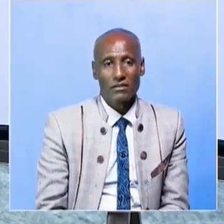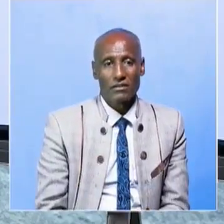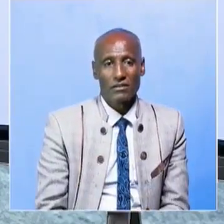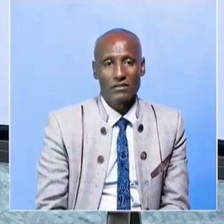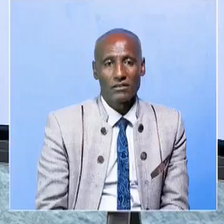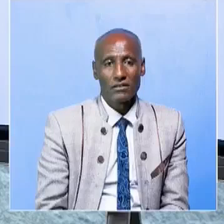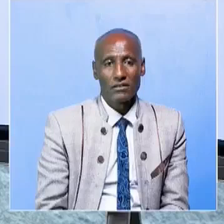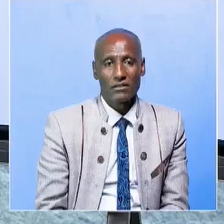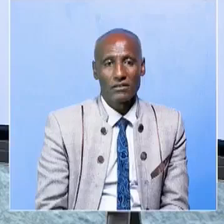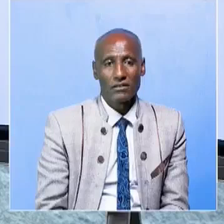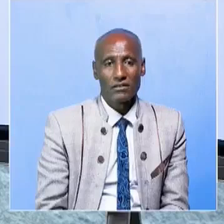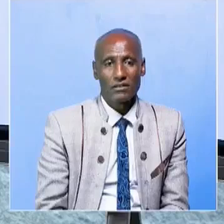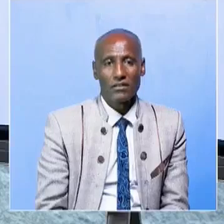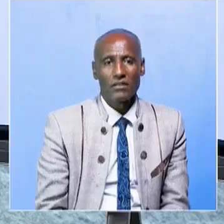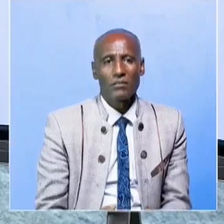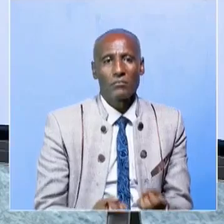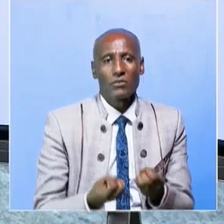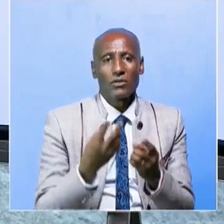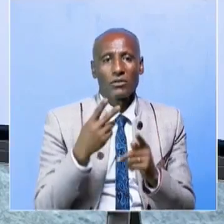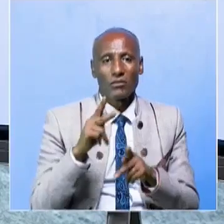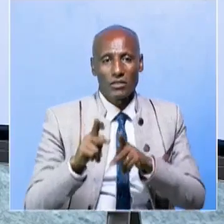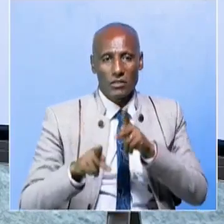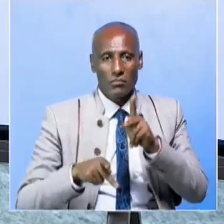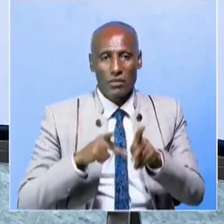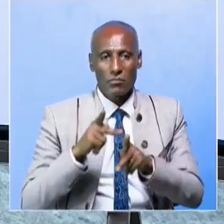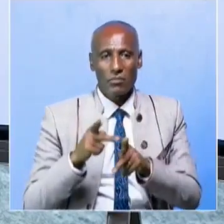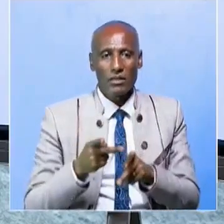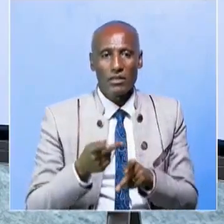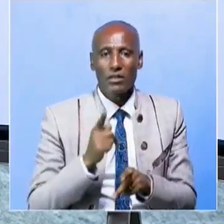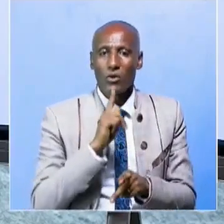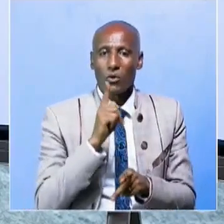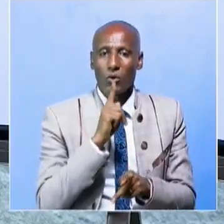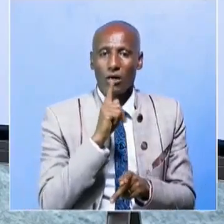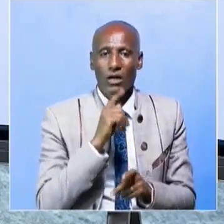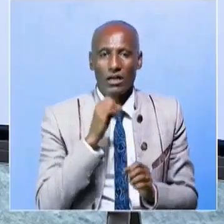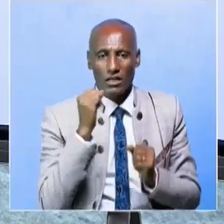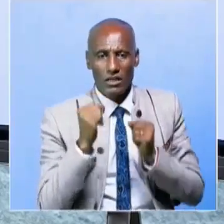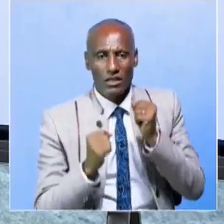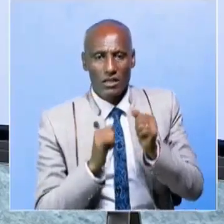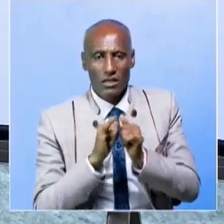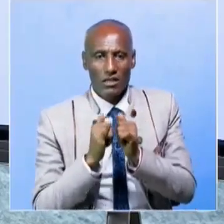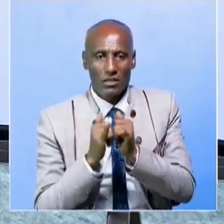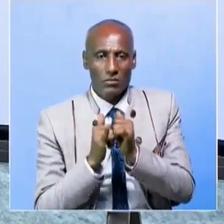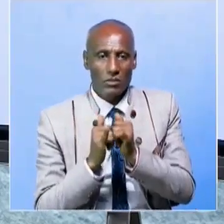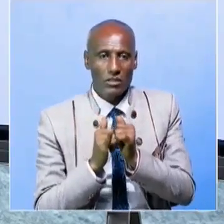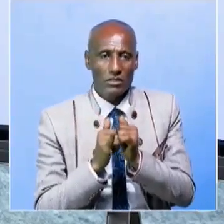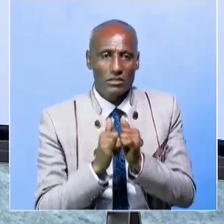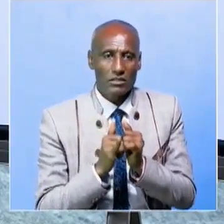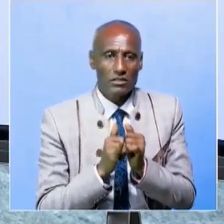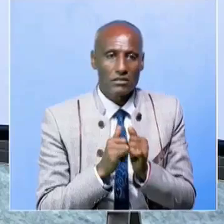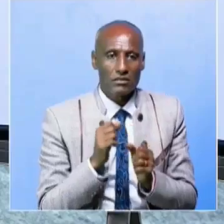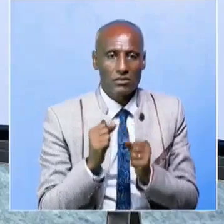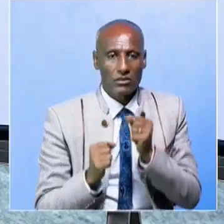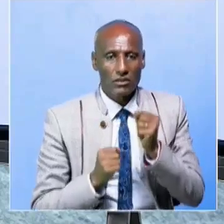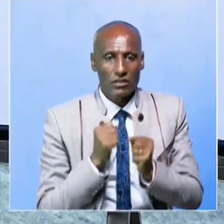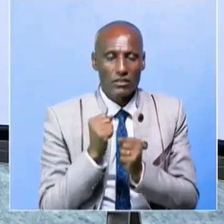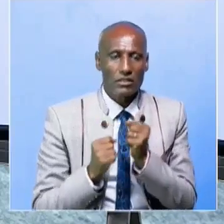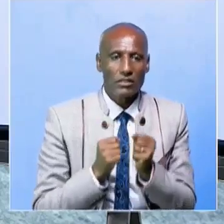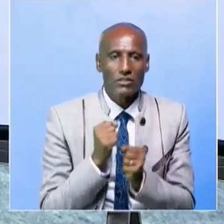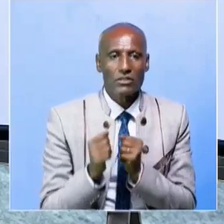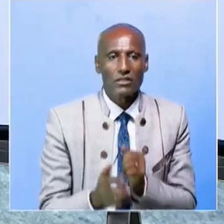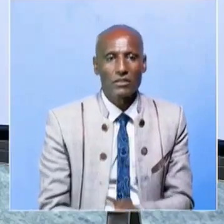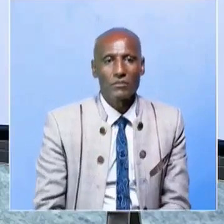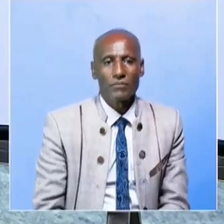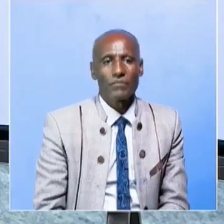word is also used a lot by people who are in the fitness industry, in the fitness career,